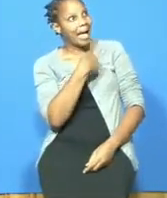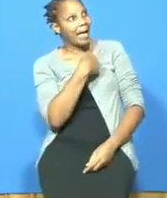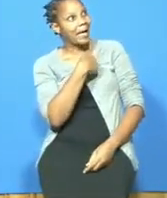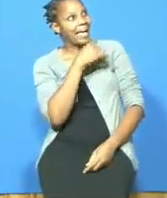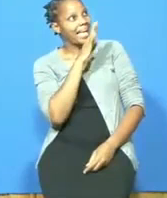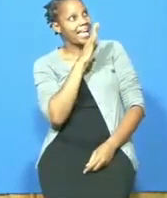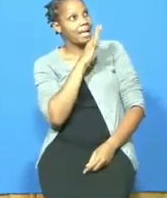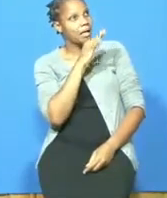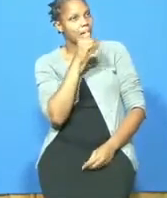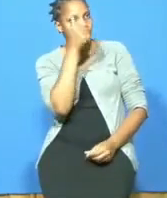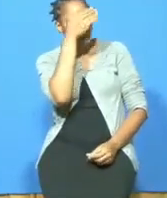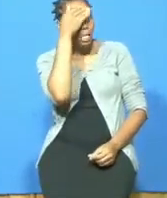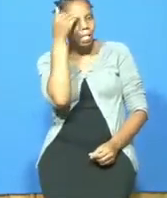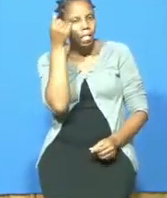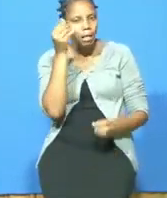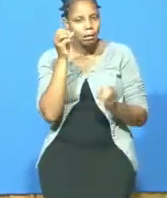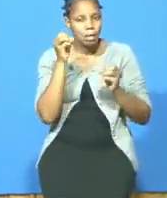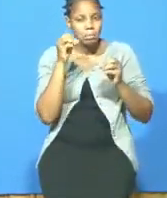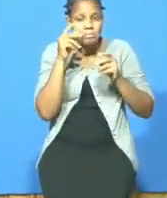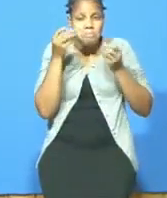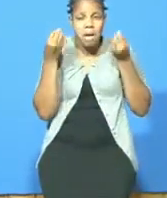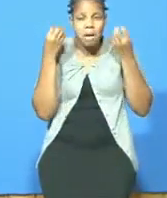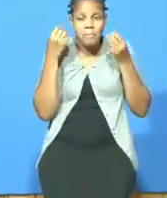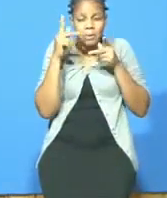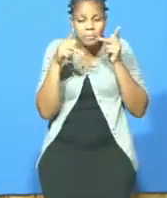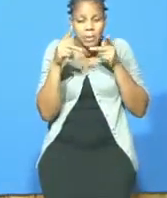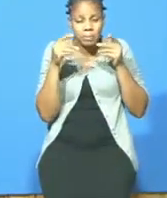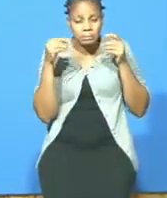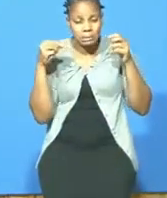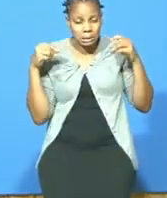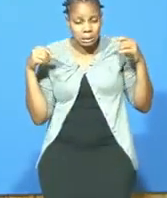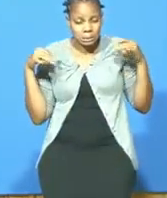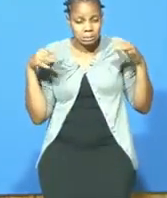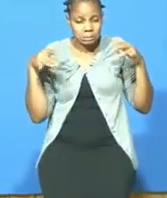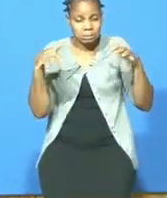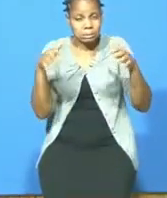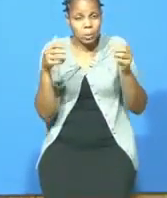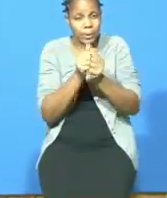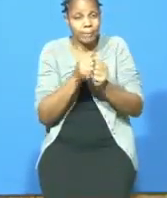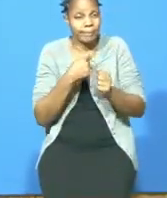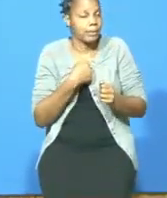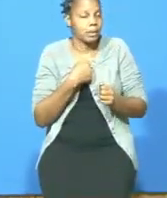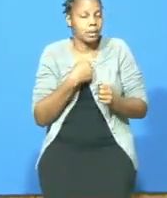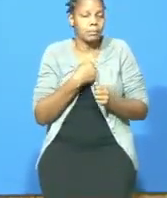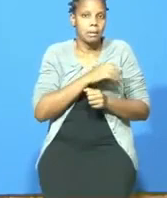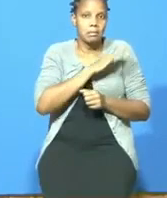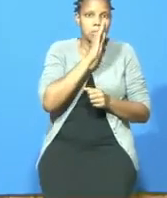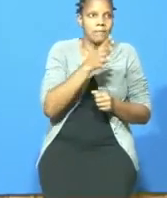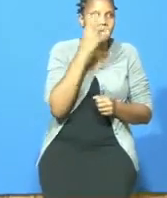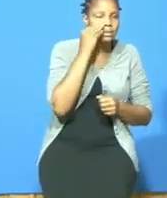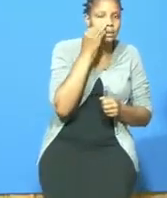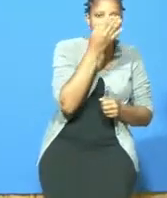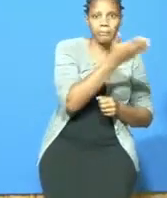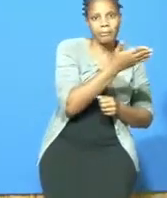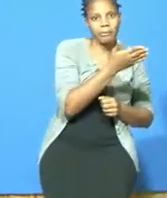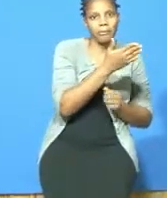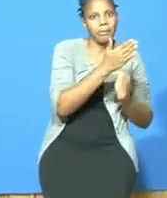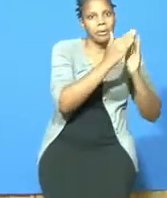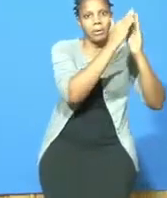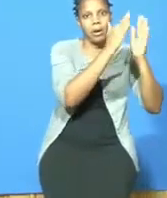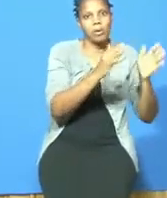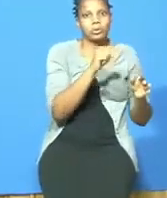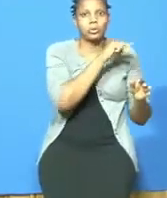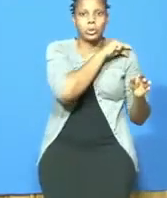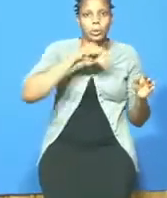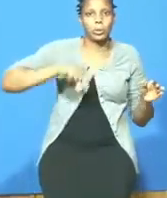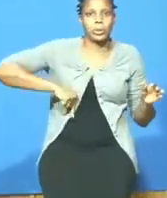back, but I've never spent a night in Buckingham Palace. Never spent a night in